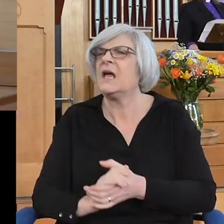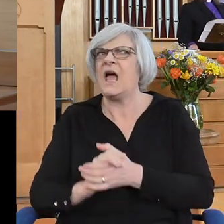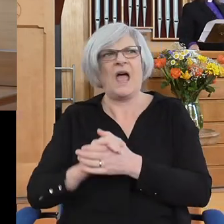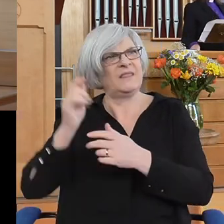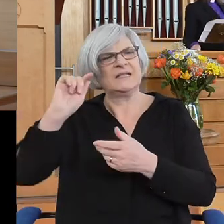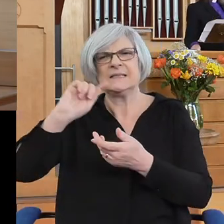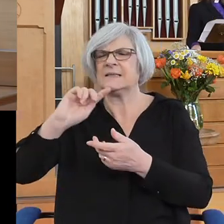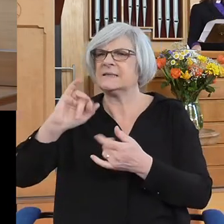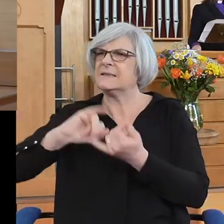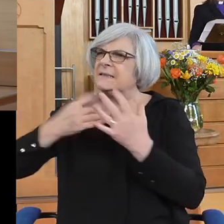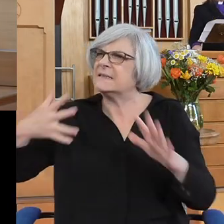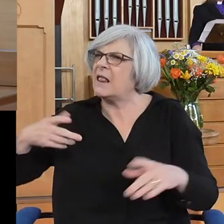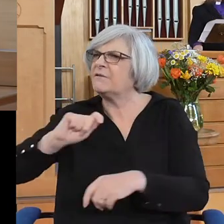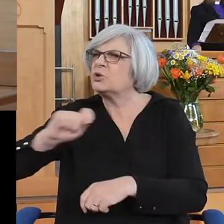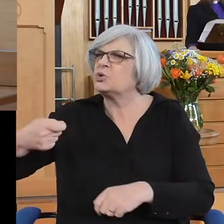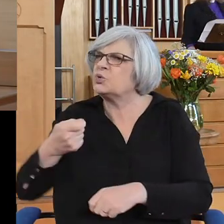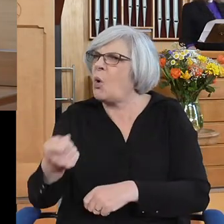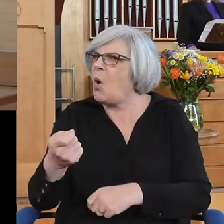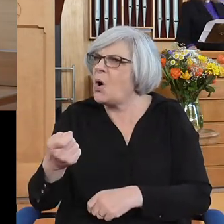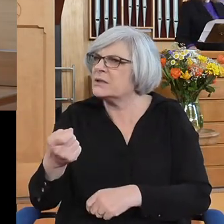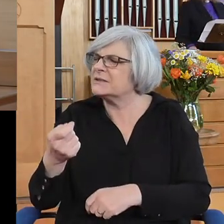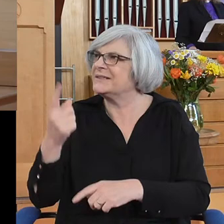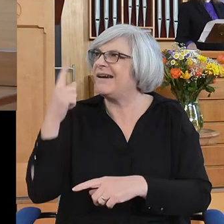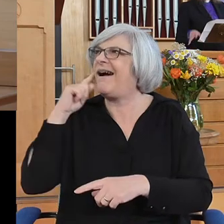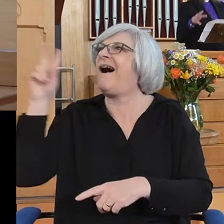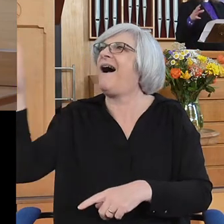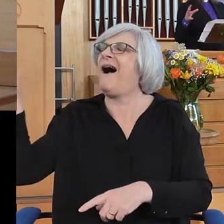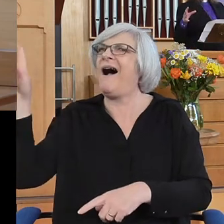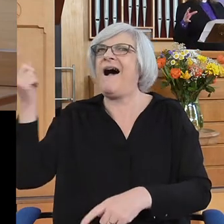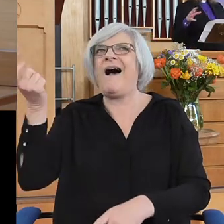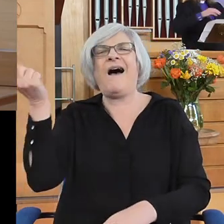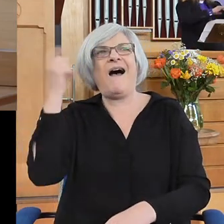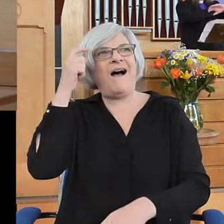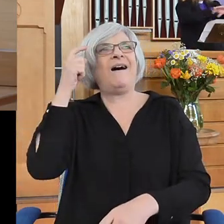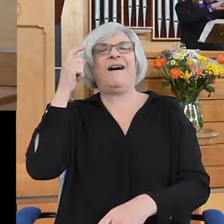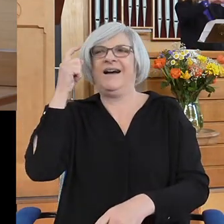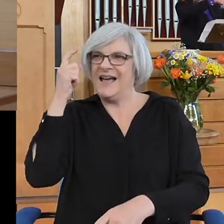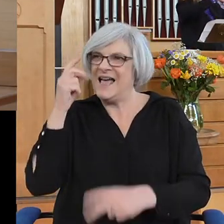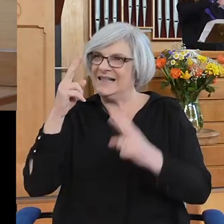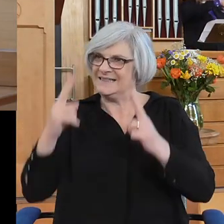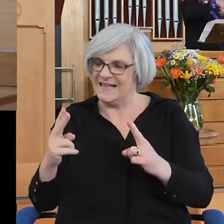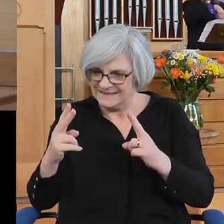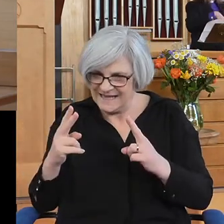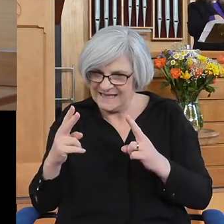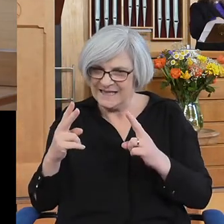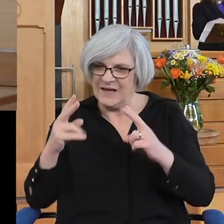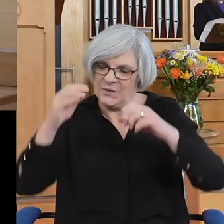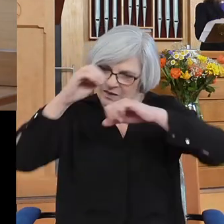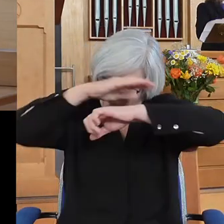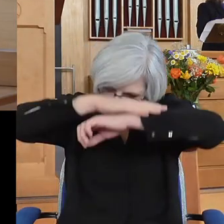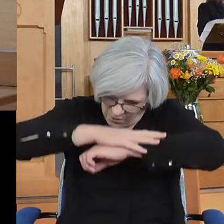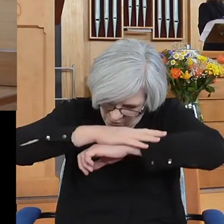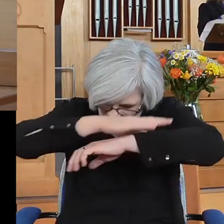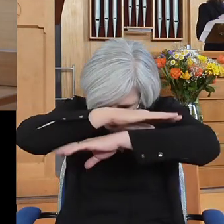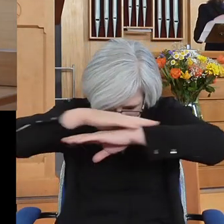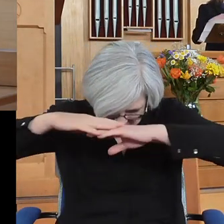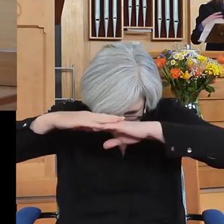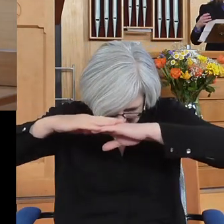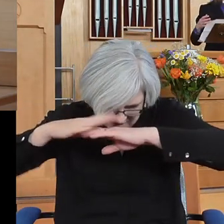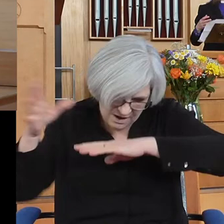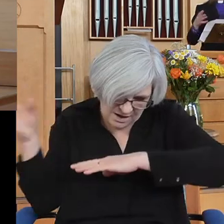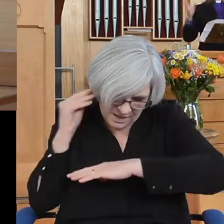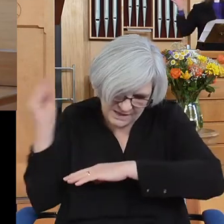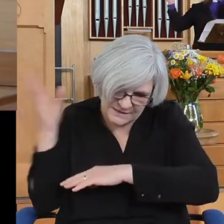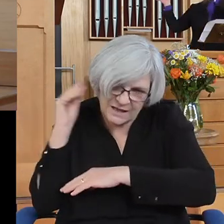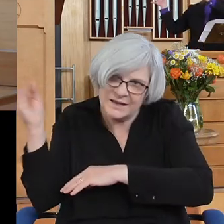didn't know it was by Ian Sirali, just brought it all back, that sitting with your head on the table